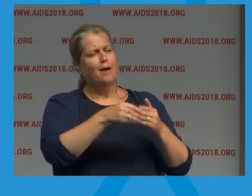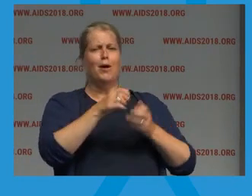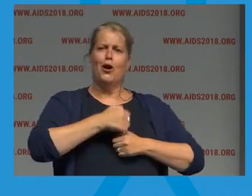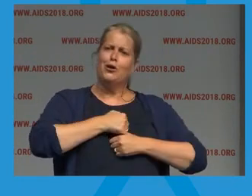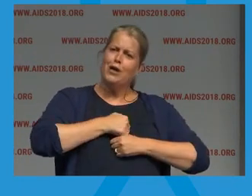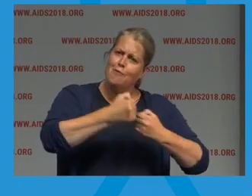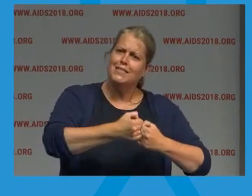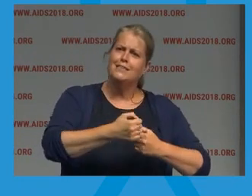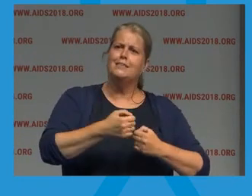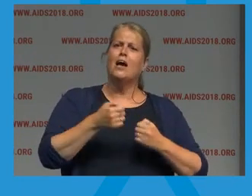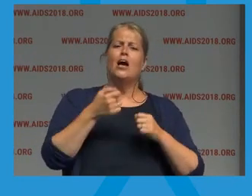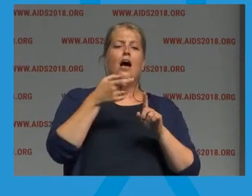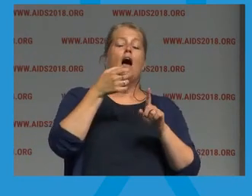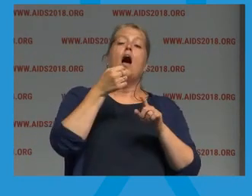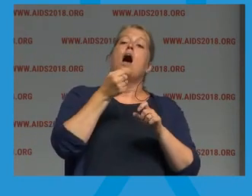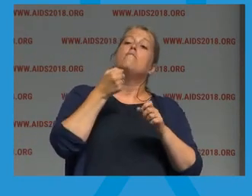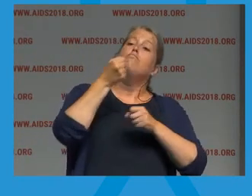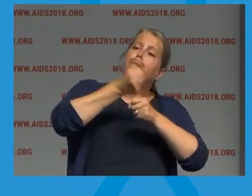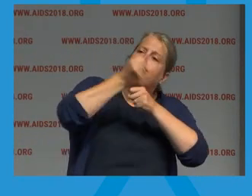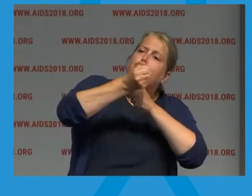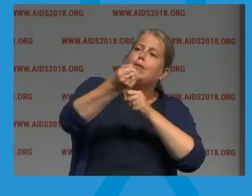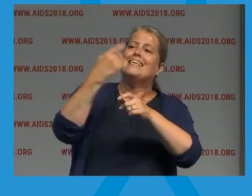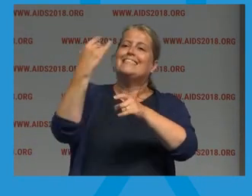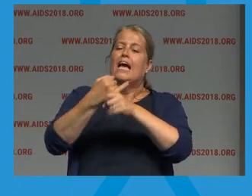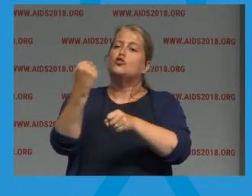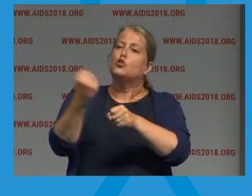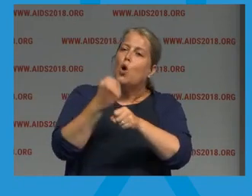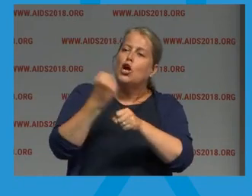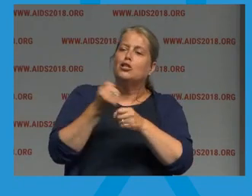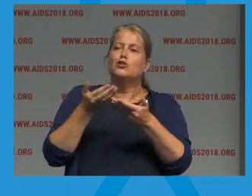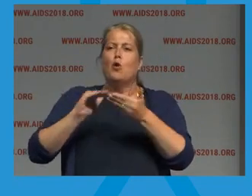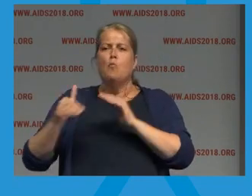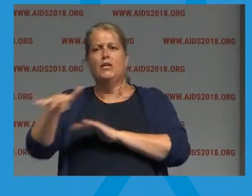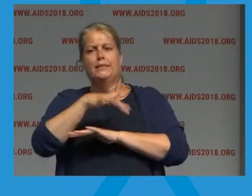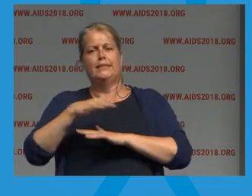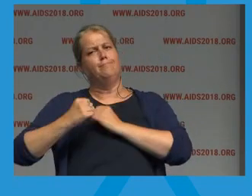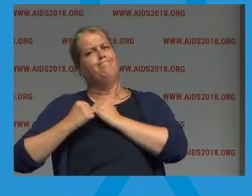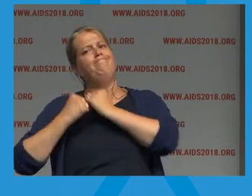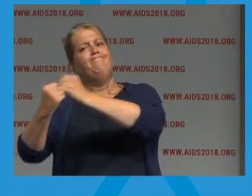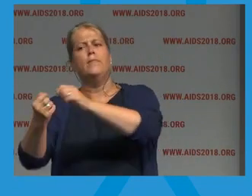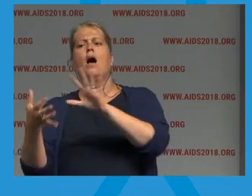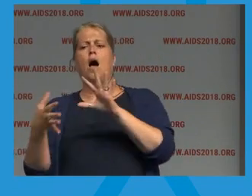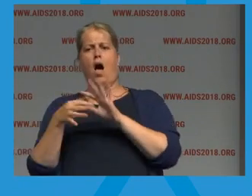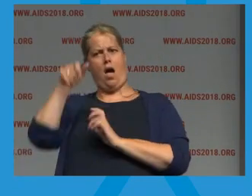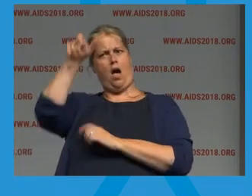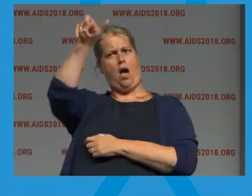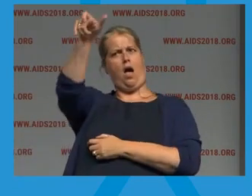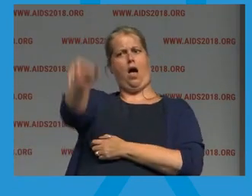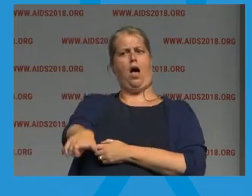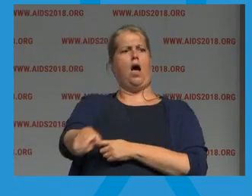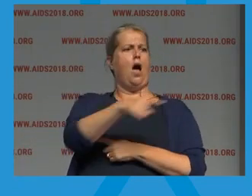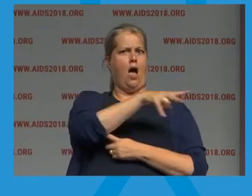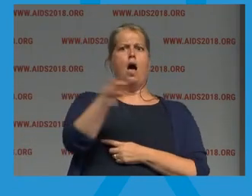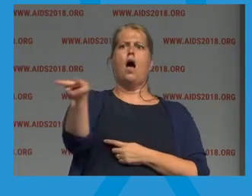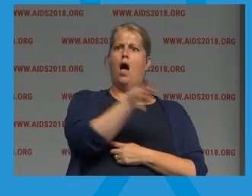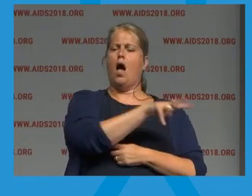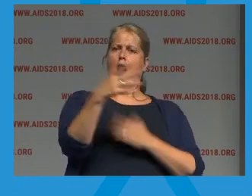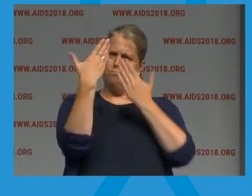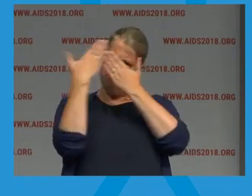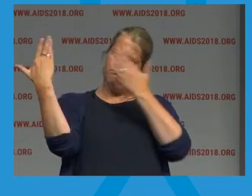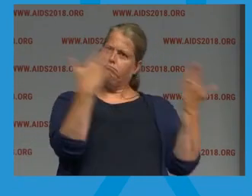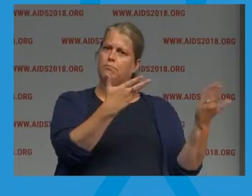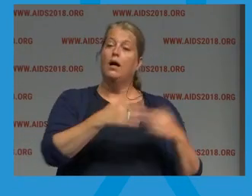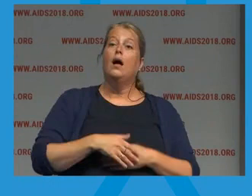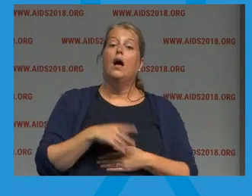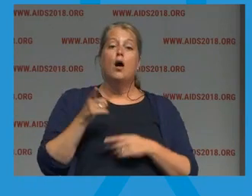work advocating for sex workers community embodies so much of what Prudence stood for throughout her life. They both